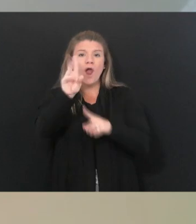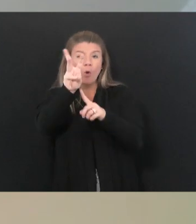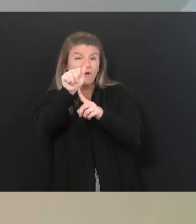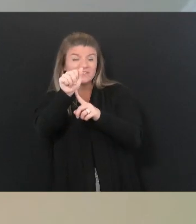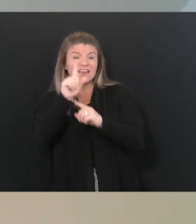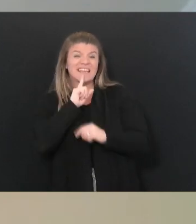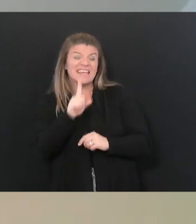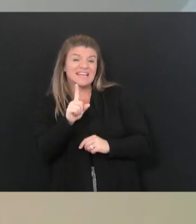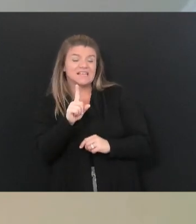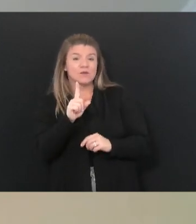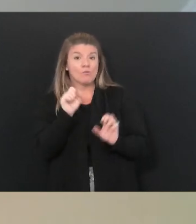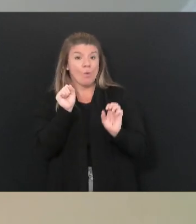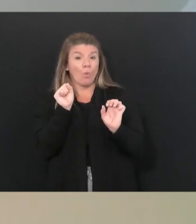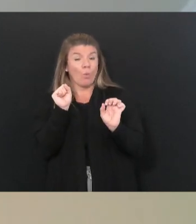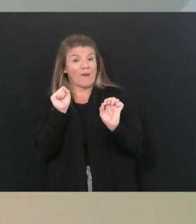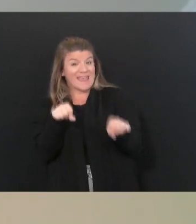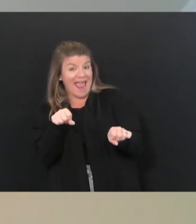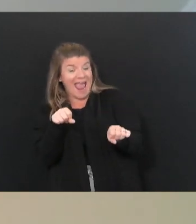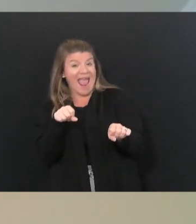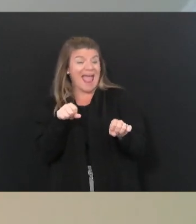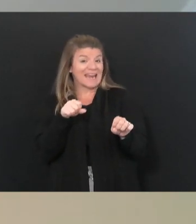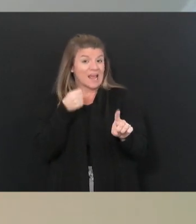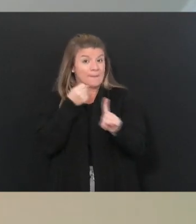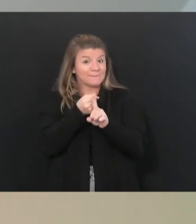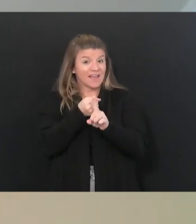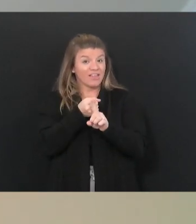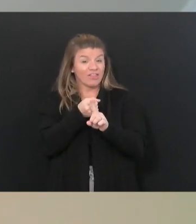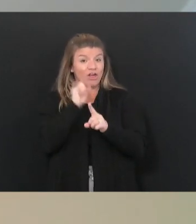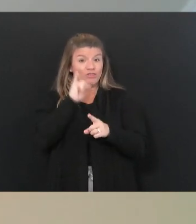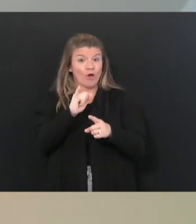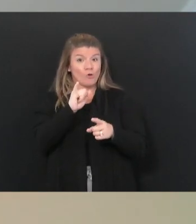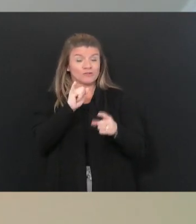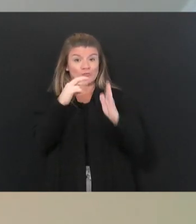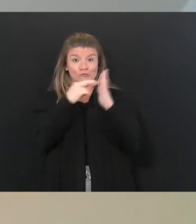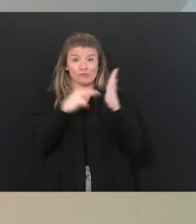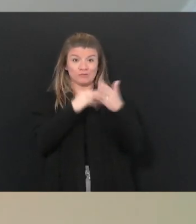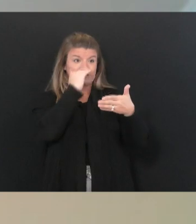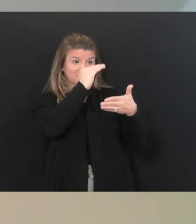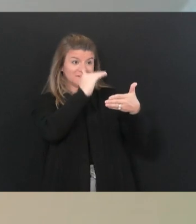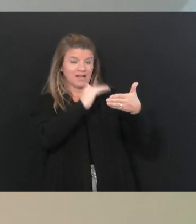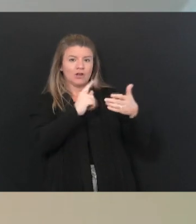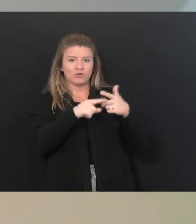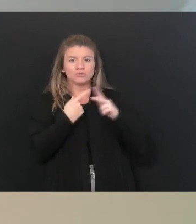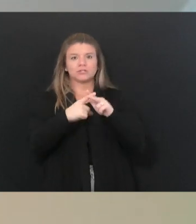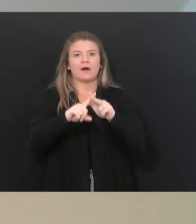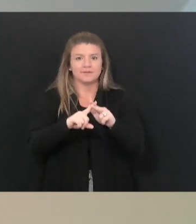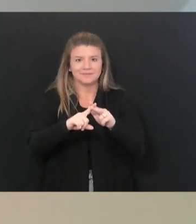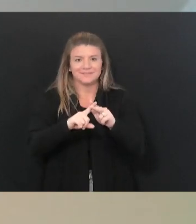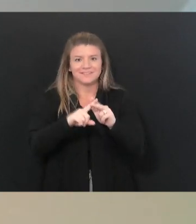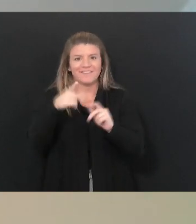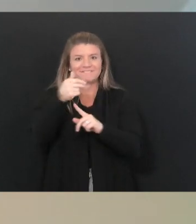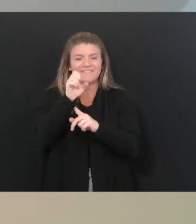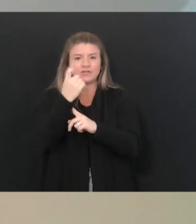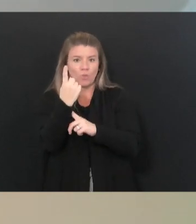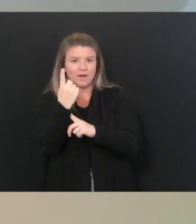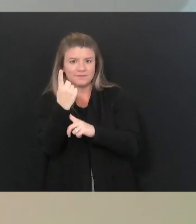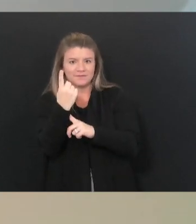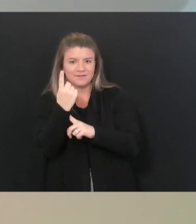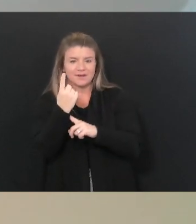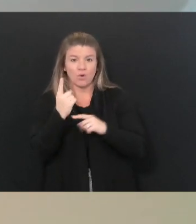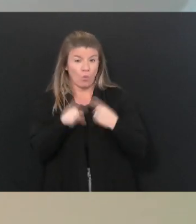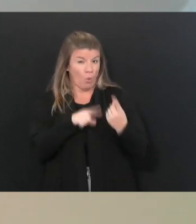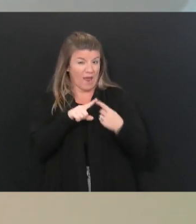on achieving those precursors to coming out of this. And I would also love